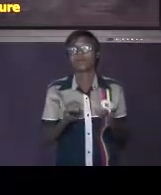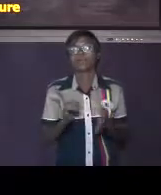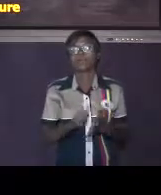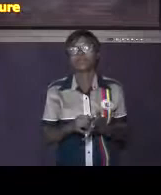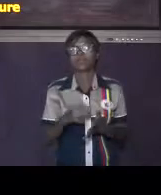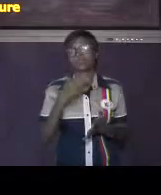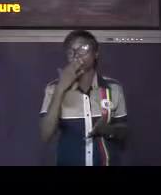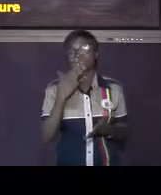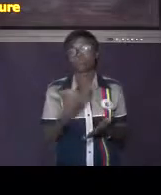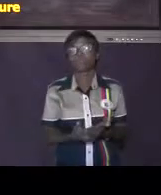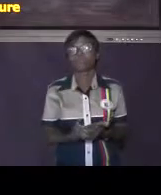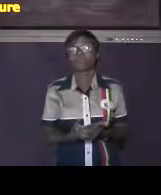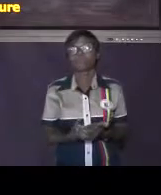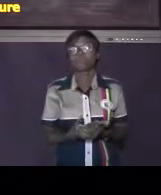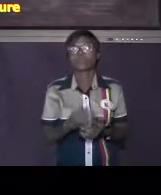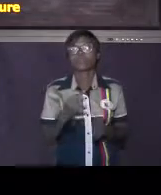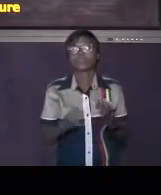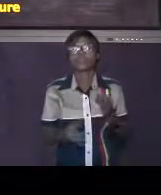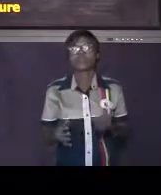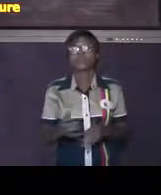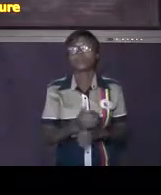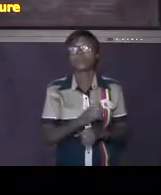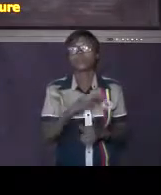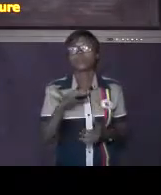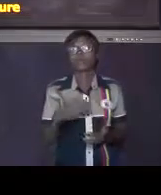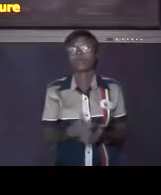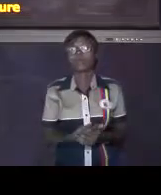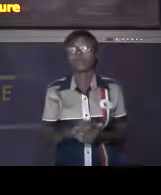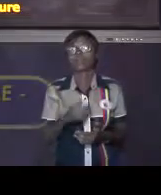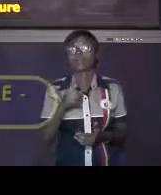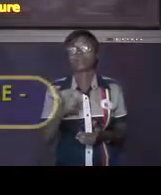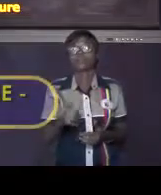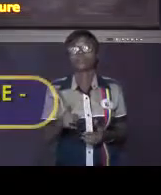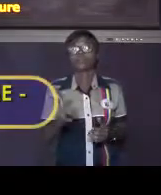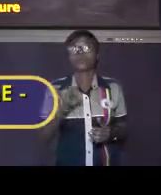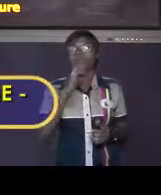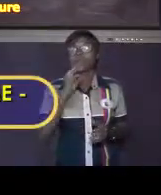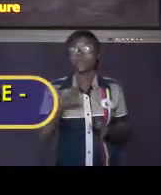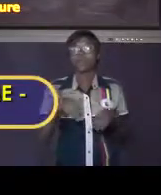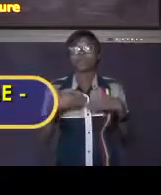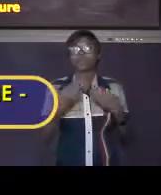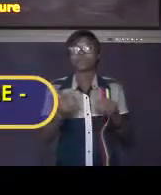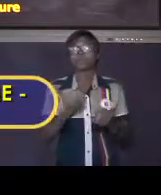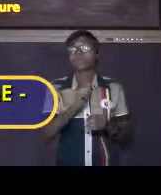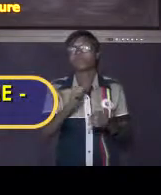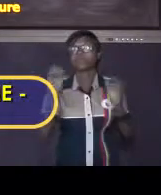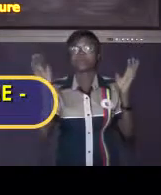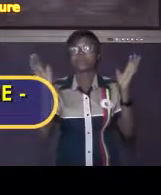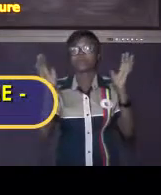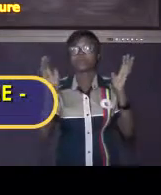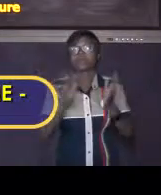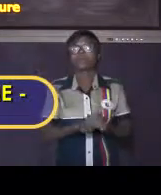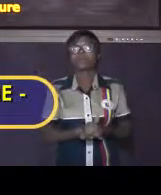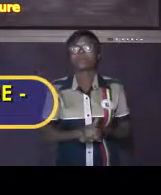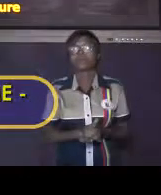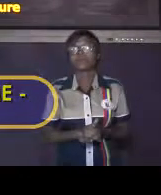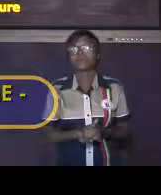Have you done that? Good. If you got the 2 correctly, you deserve to be given a